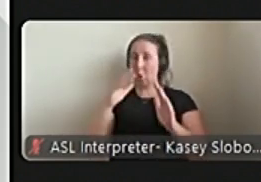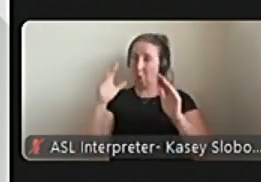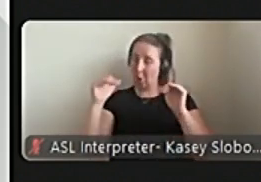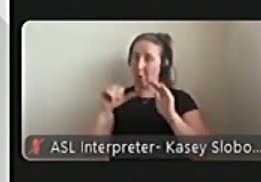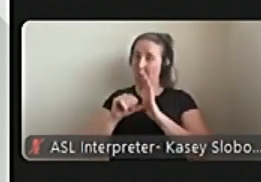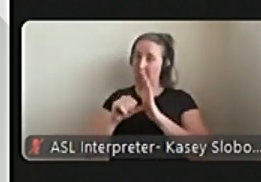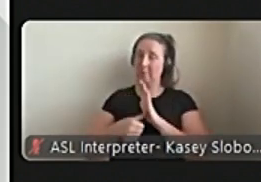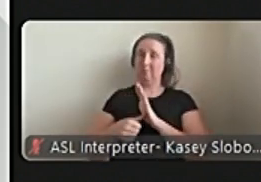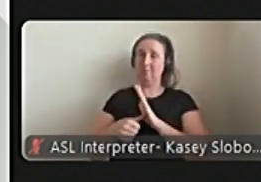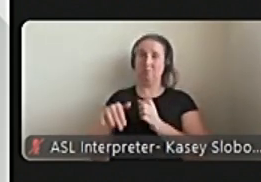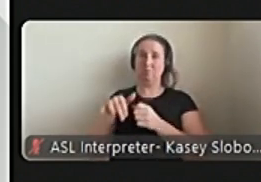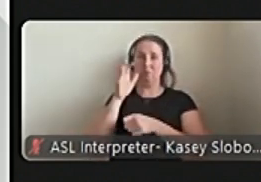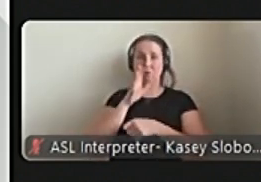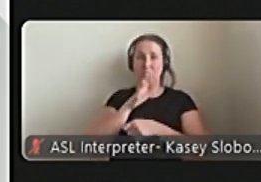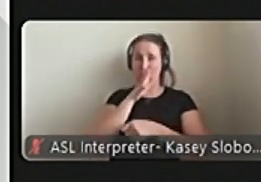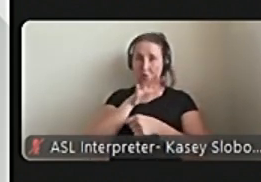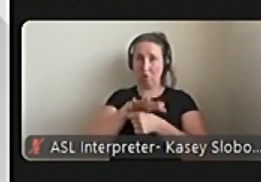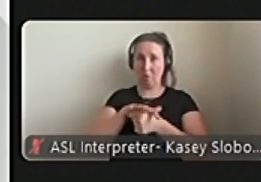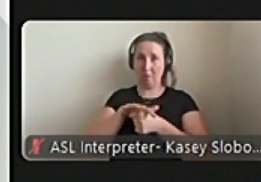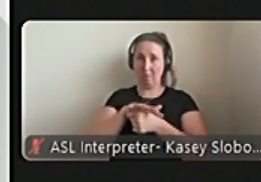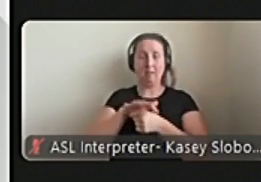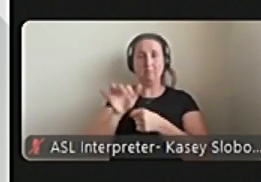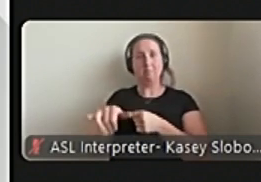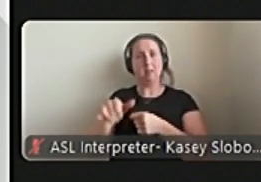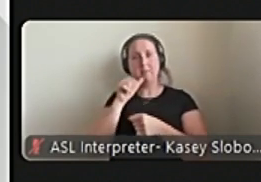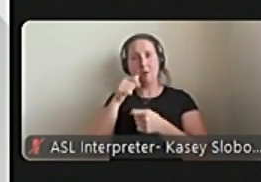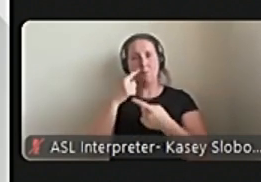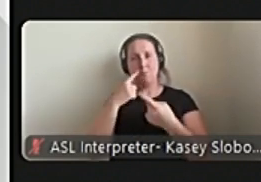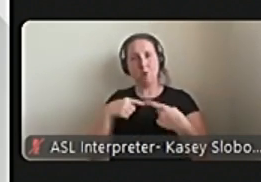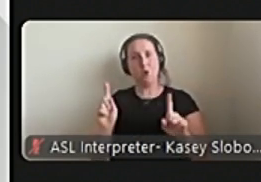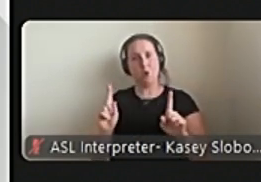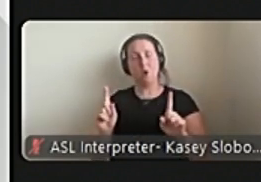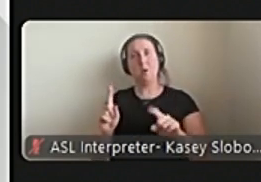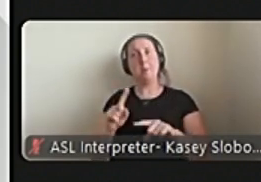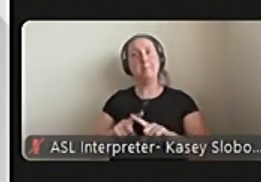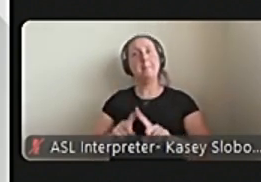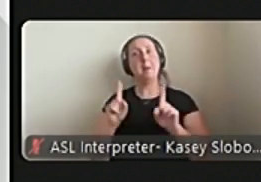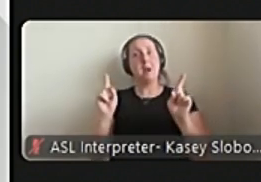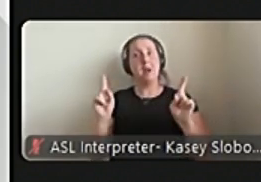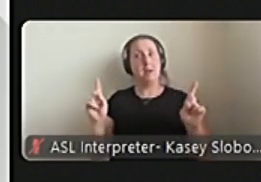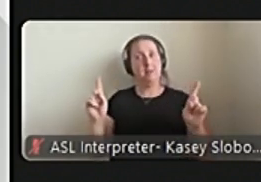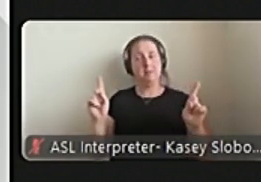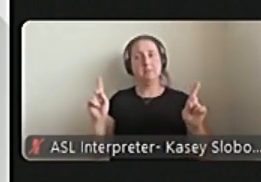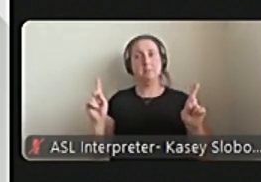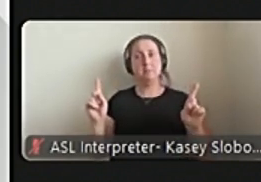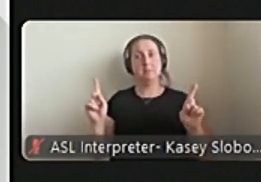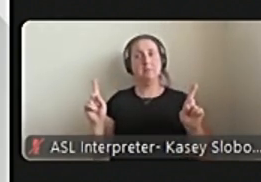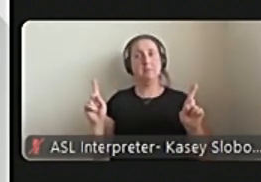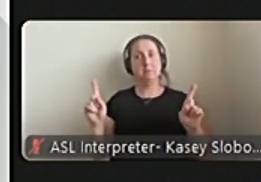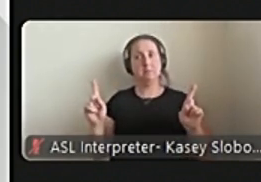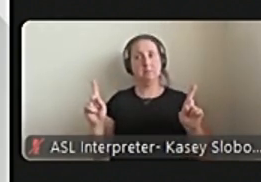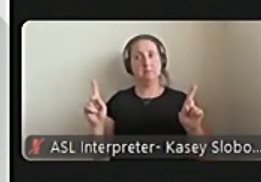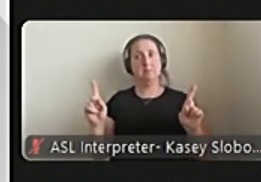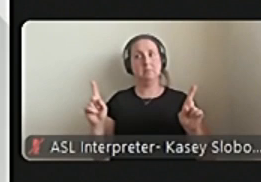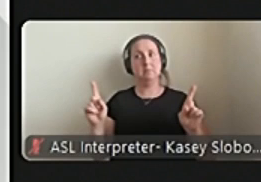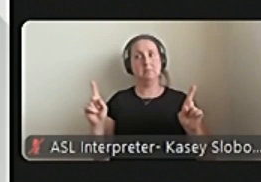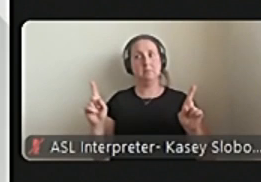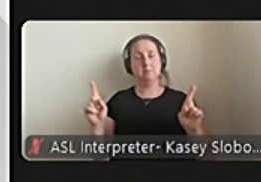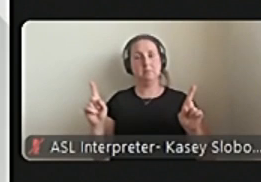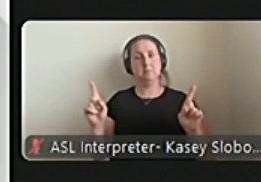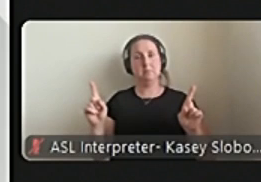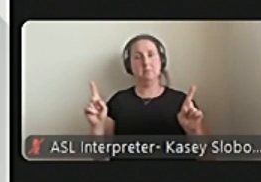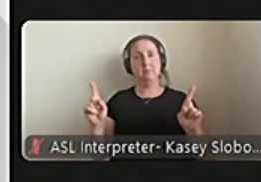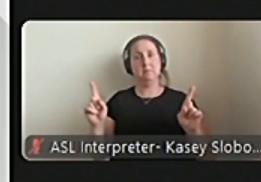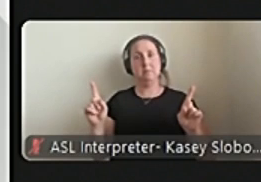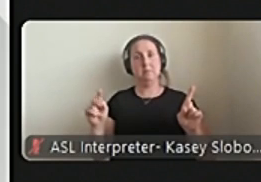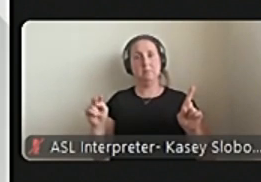fund that, it didn't go through, but, it was amazing how because we were looking at public health,